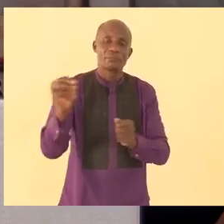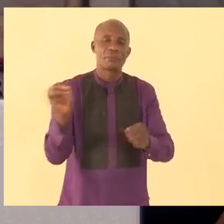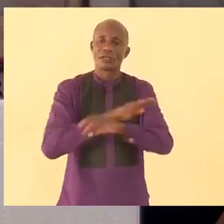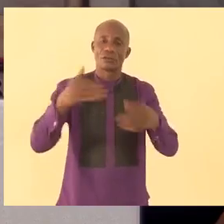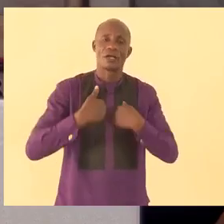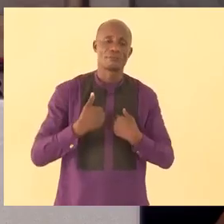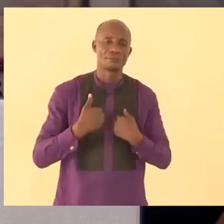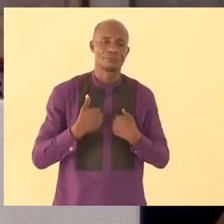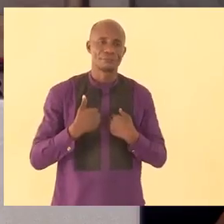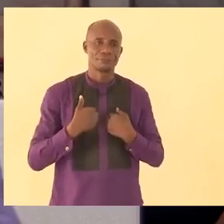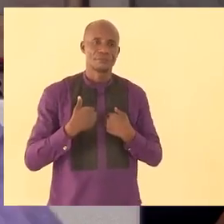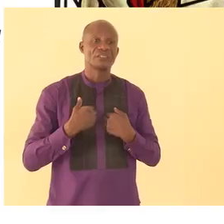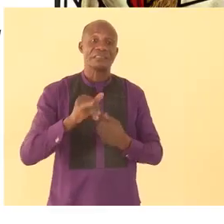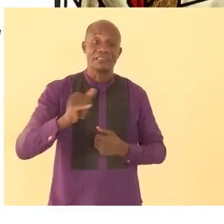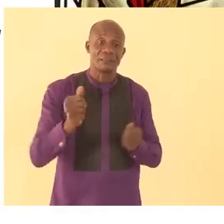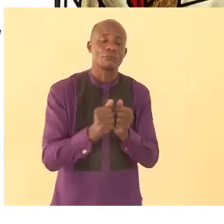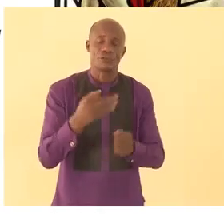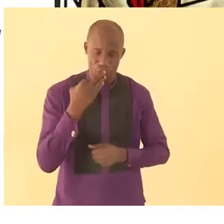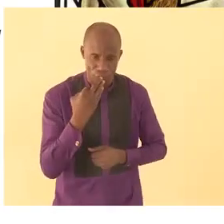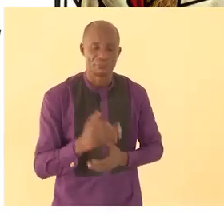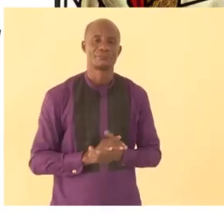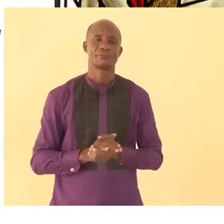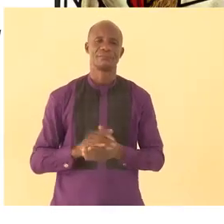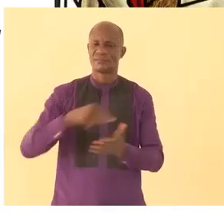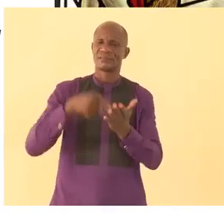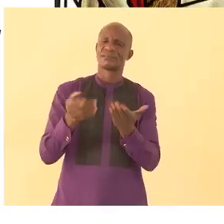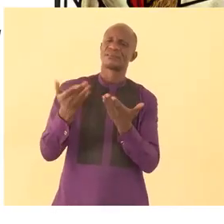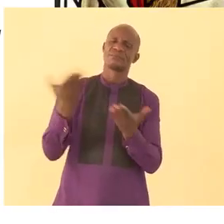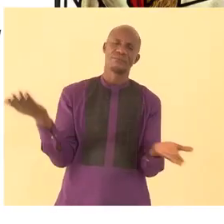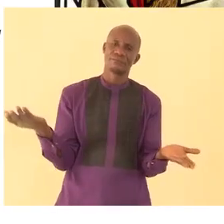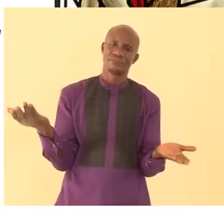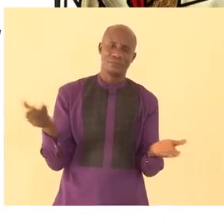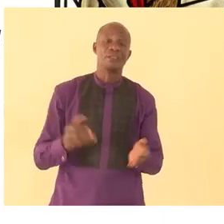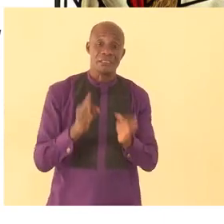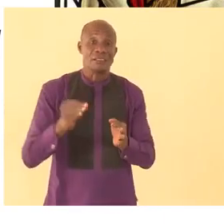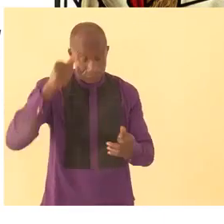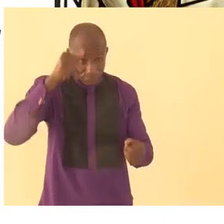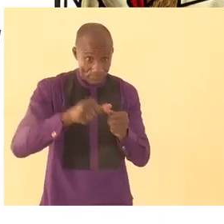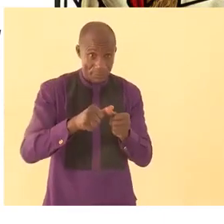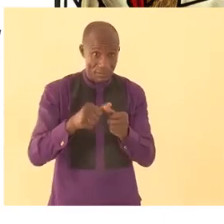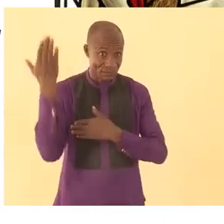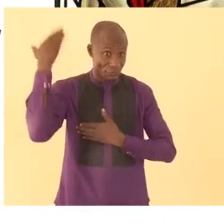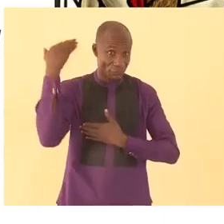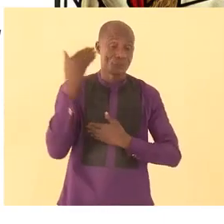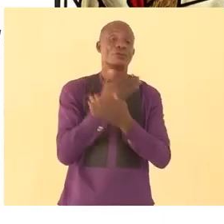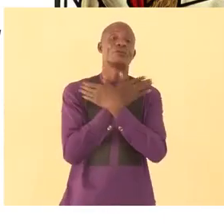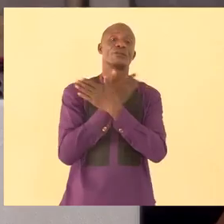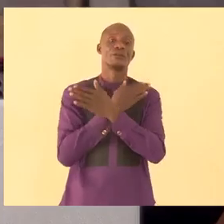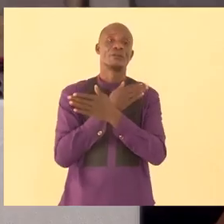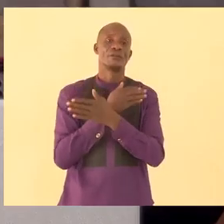has food must do likewise. I mean, this is very simple. You know, if you remember a few Sundays ago, we read